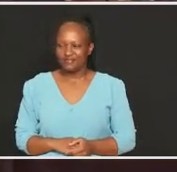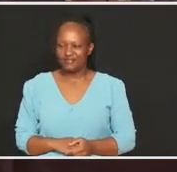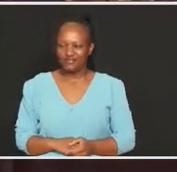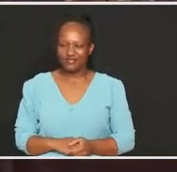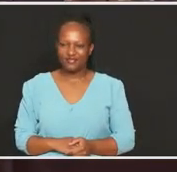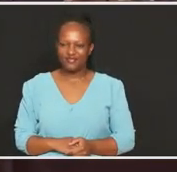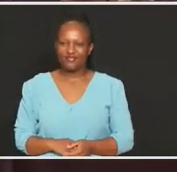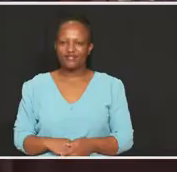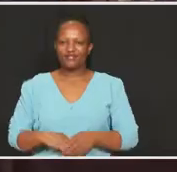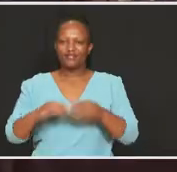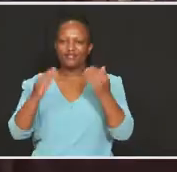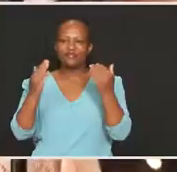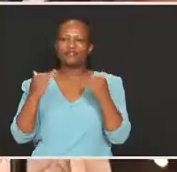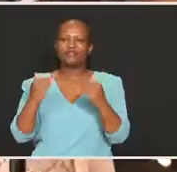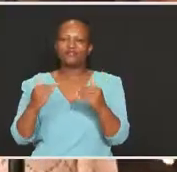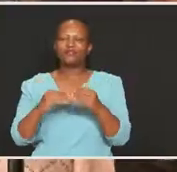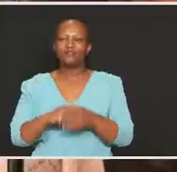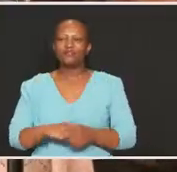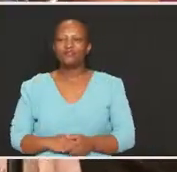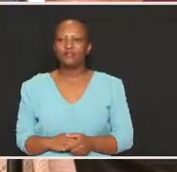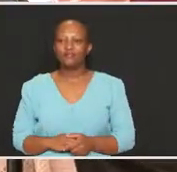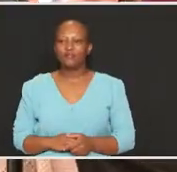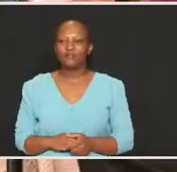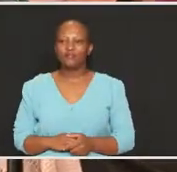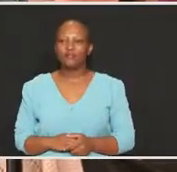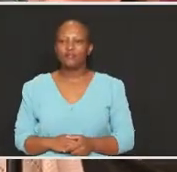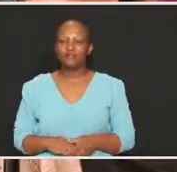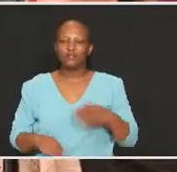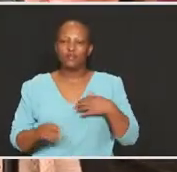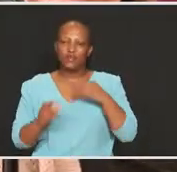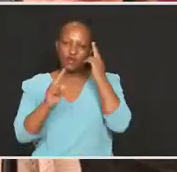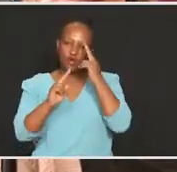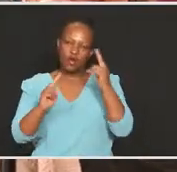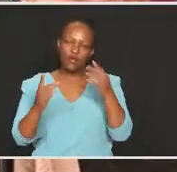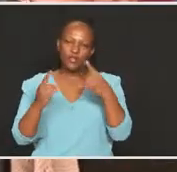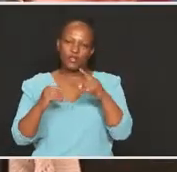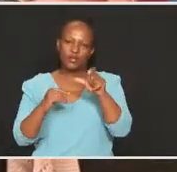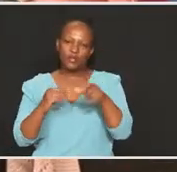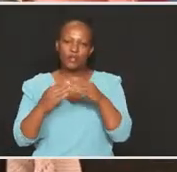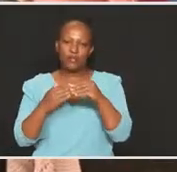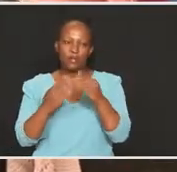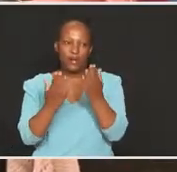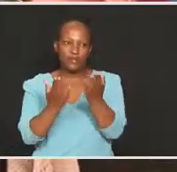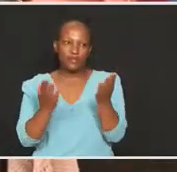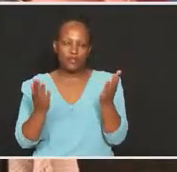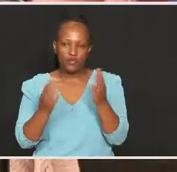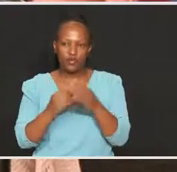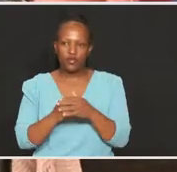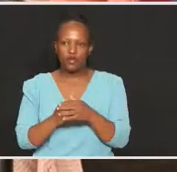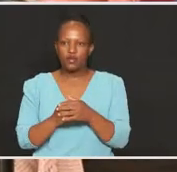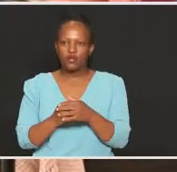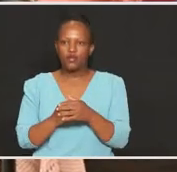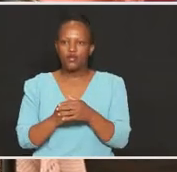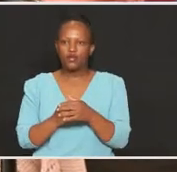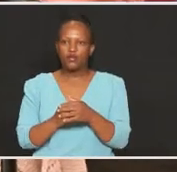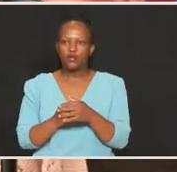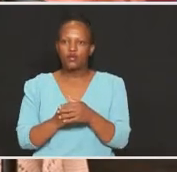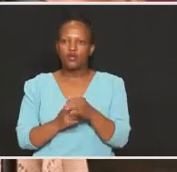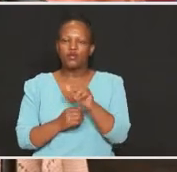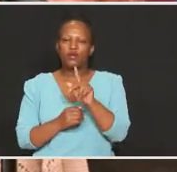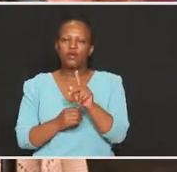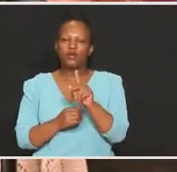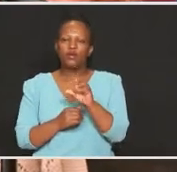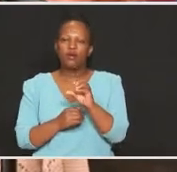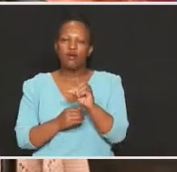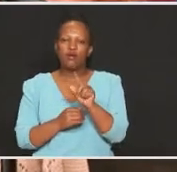thank you next honorable Che and members thank you for this opportunity I've been a teacher